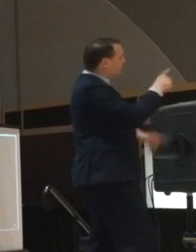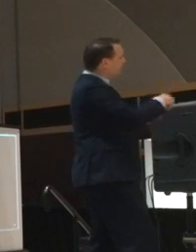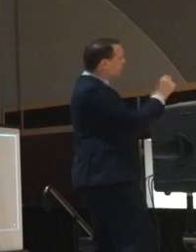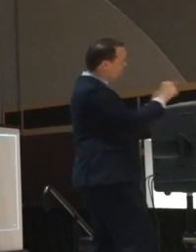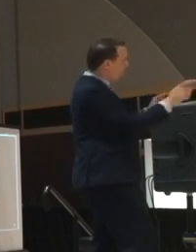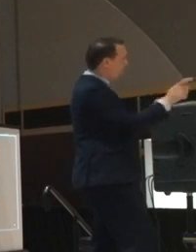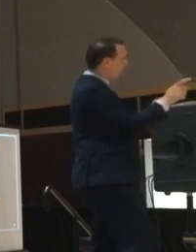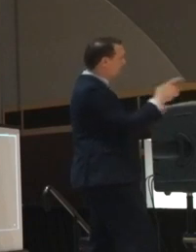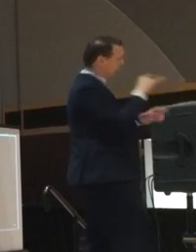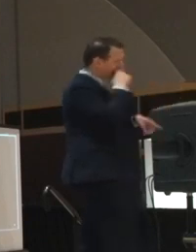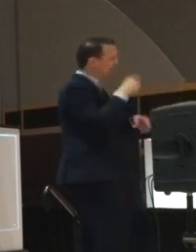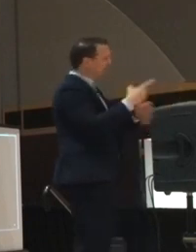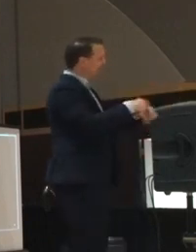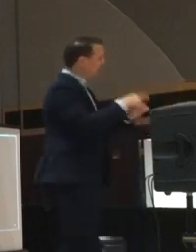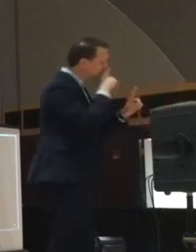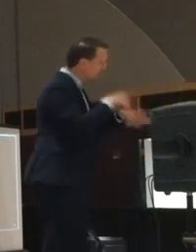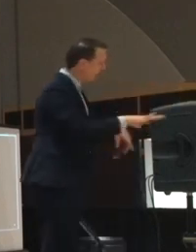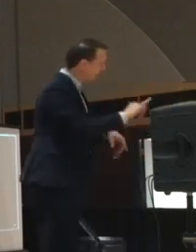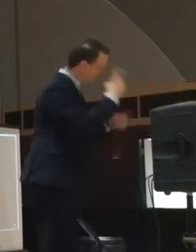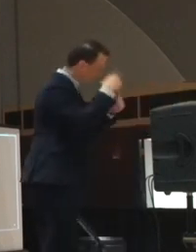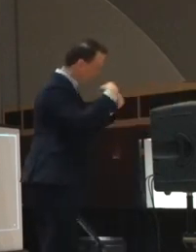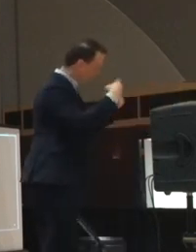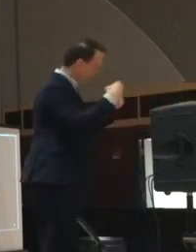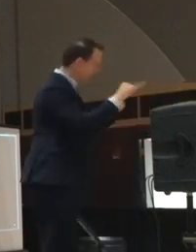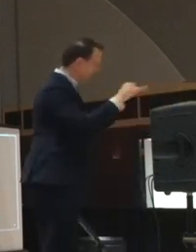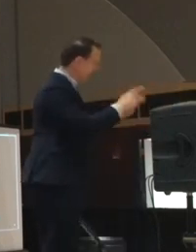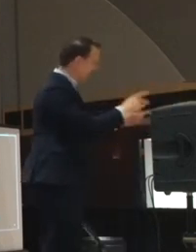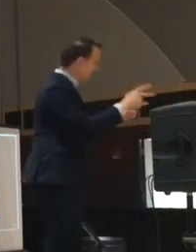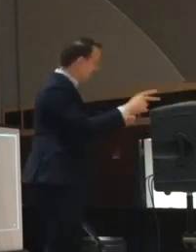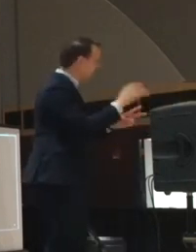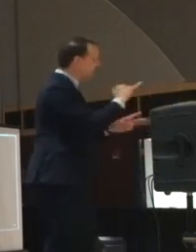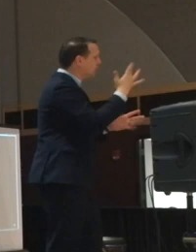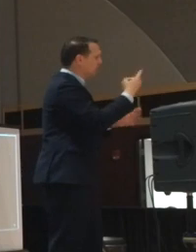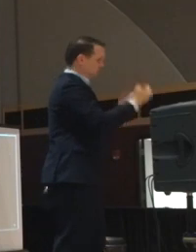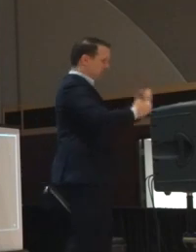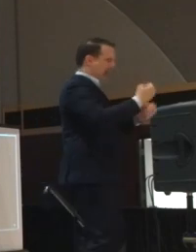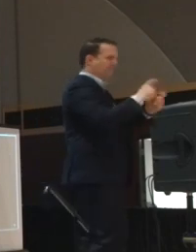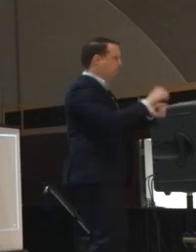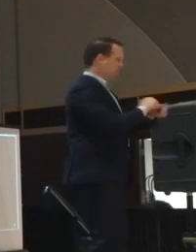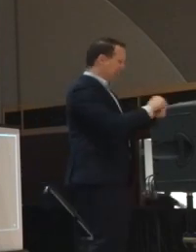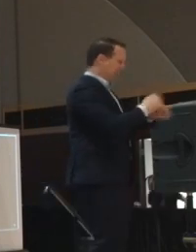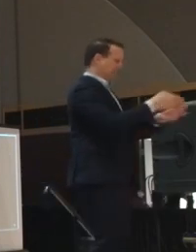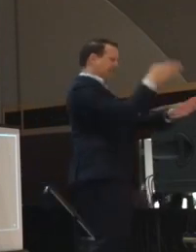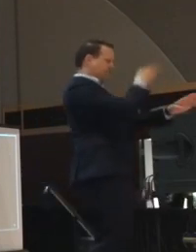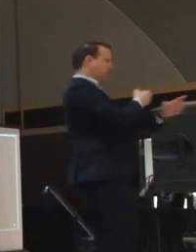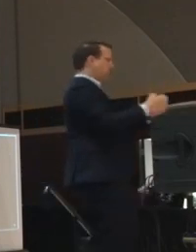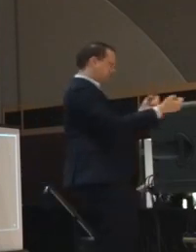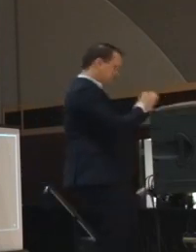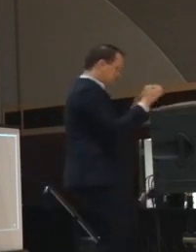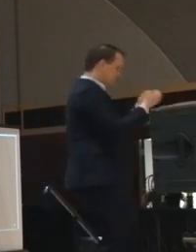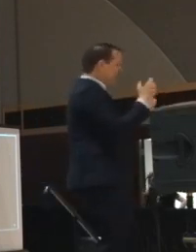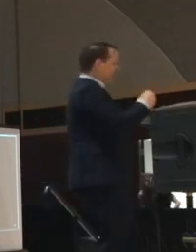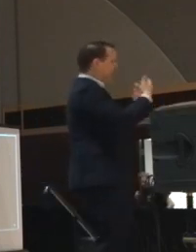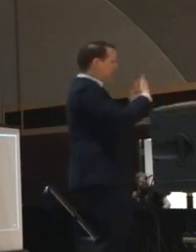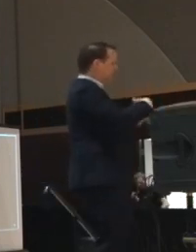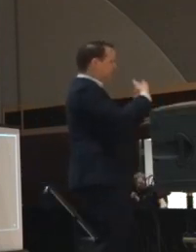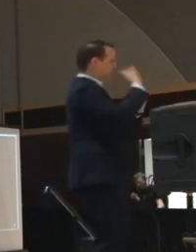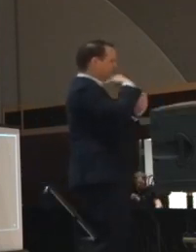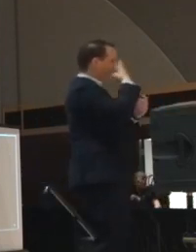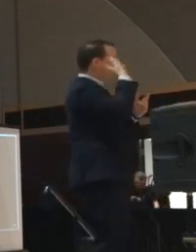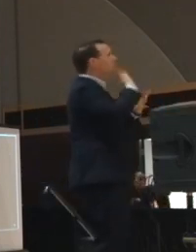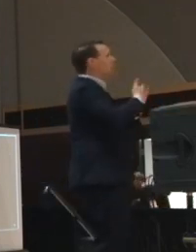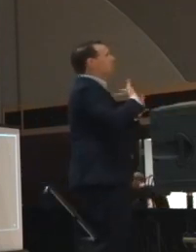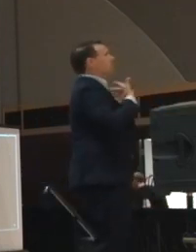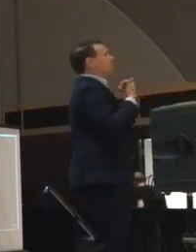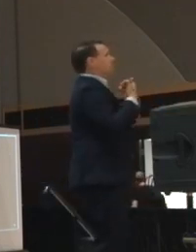time to respond. So this is why the driving, you've got to do all this practice to get driving and motor memory before we